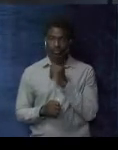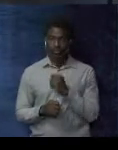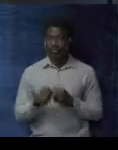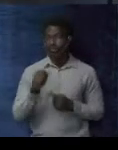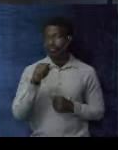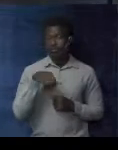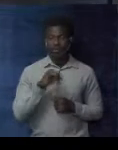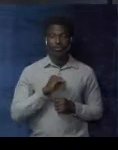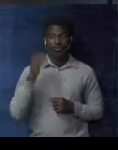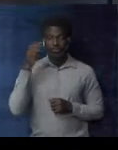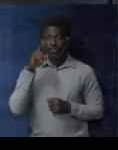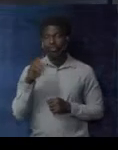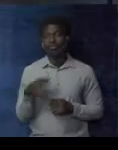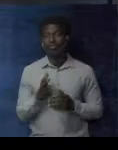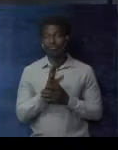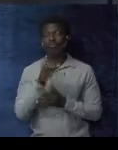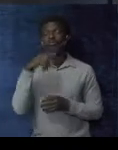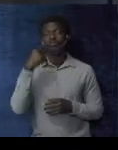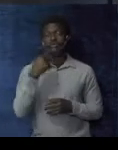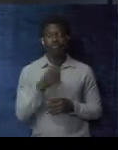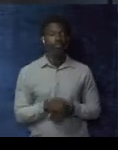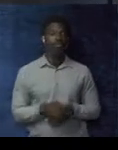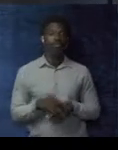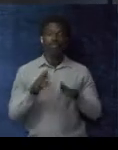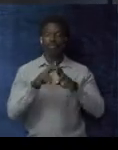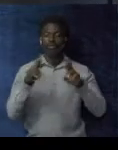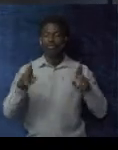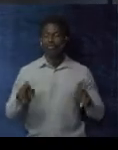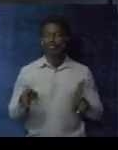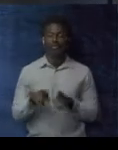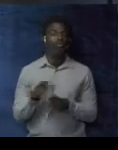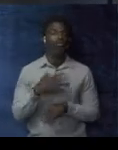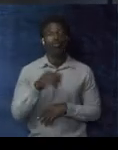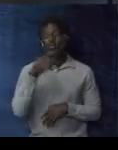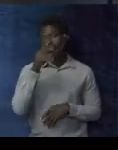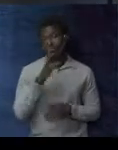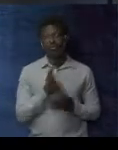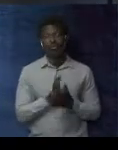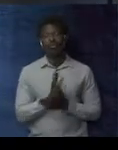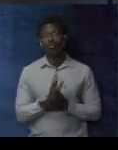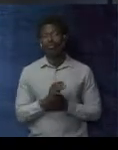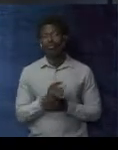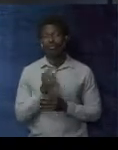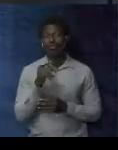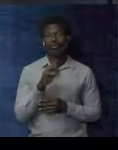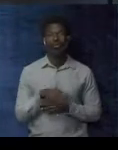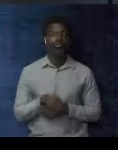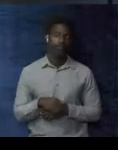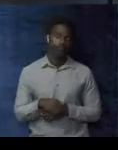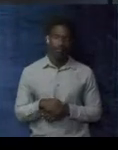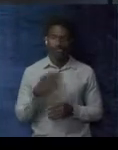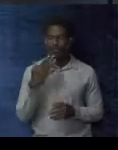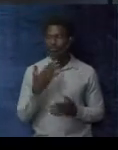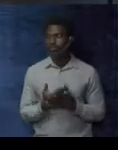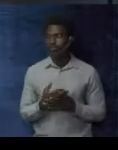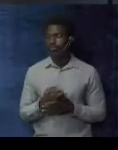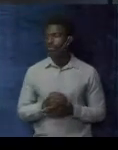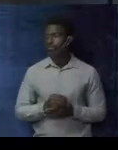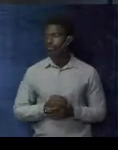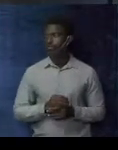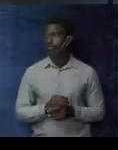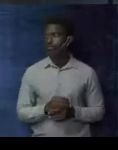Did I hear you right? Oh yes, I heard you right. You said rectangles, and you are correct, my friend. You are